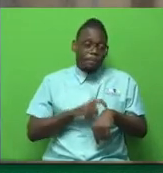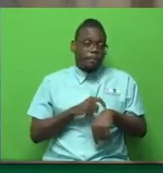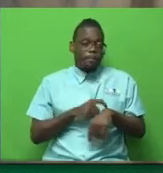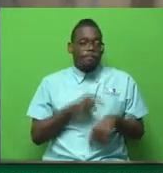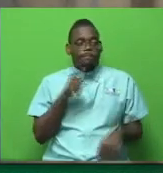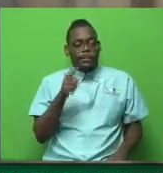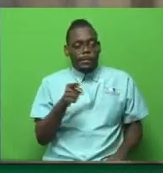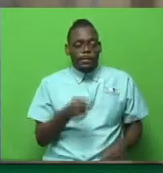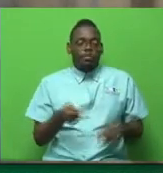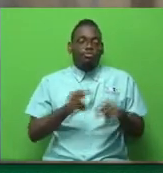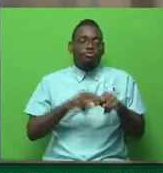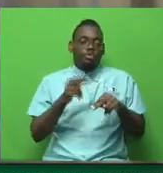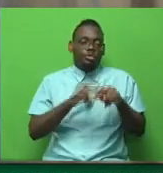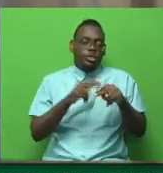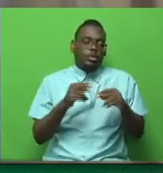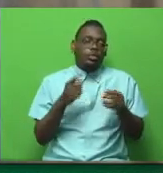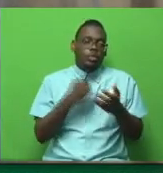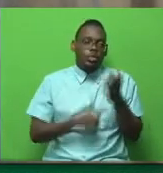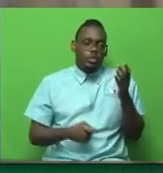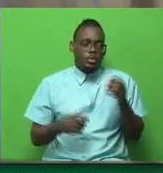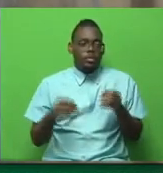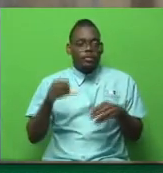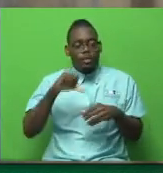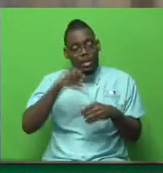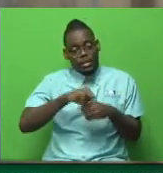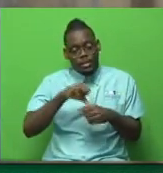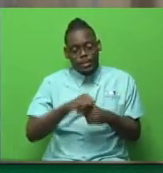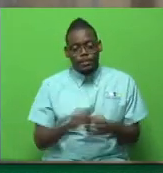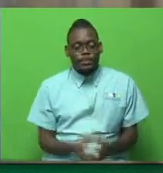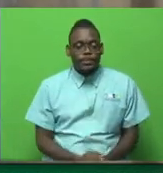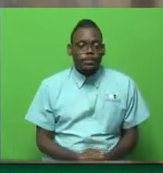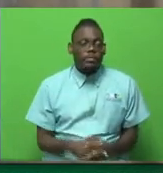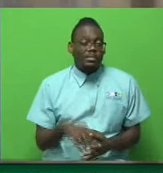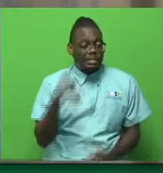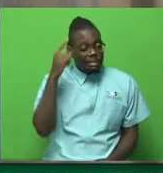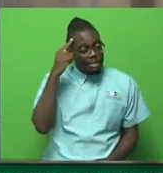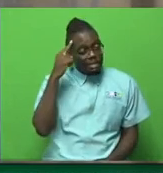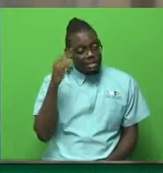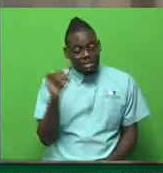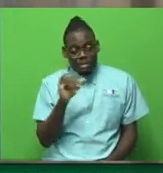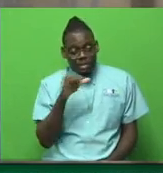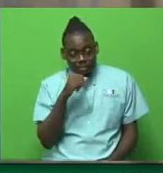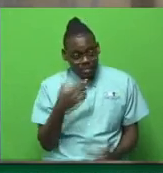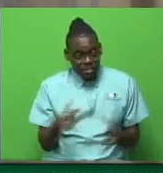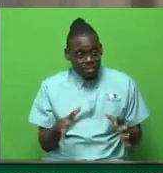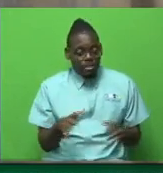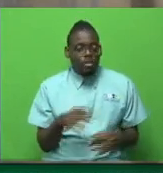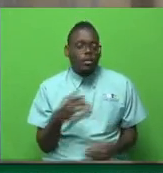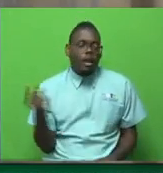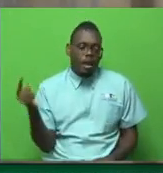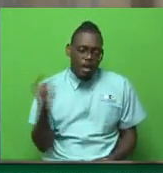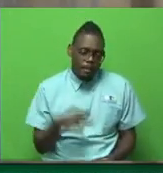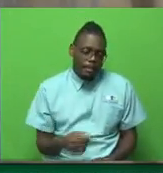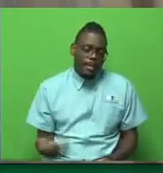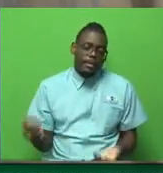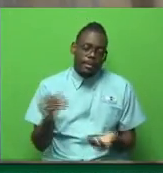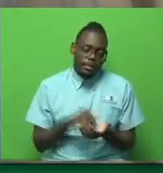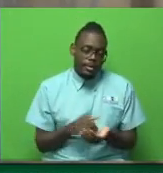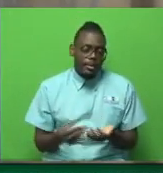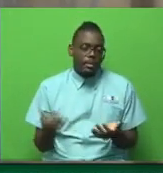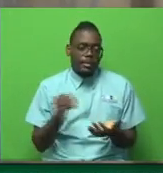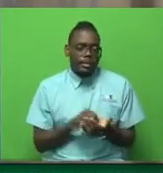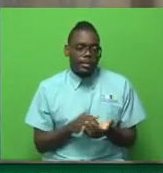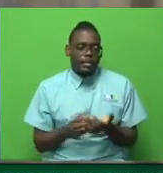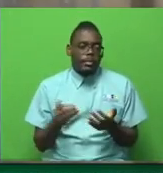minister in the Ministry of Finance that is not finished yet they are going to come again and again and again and again until this subsidy until the